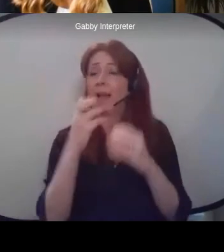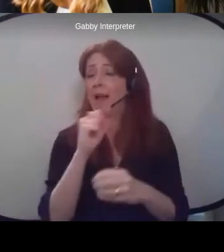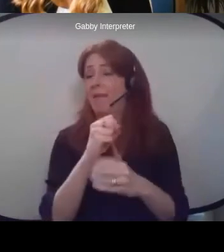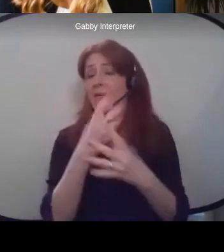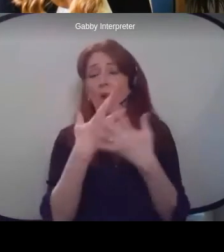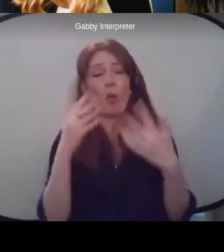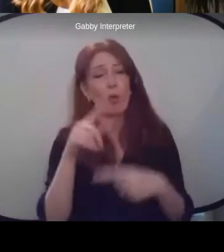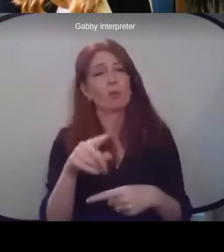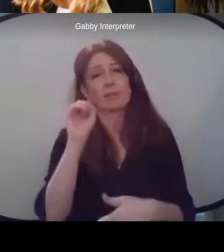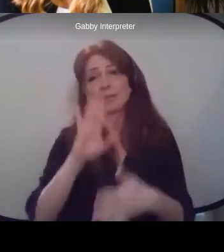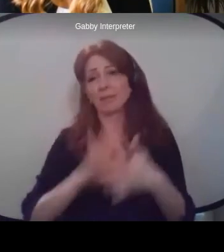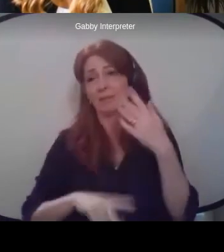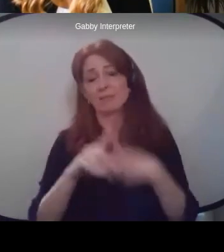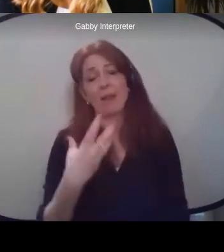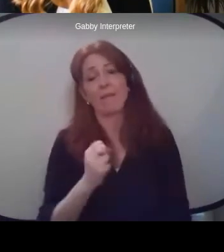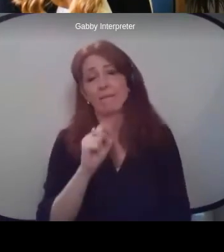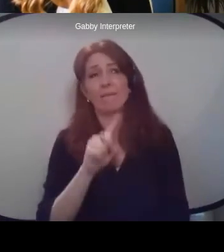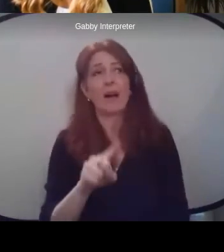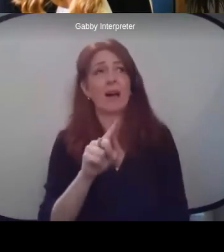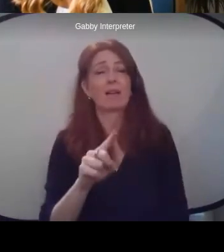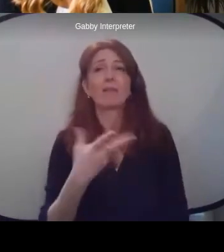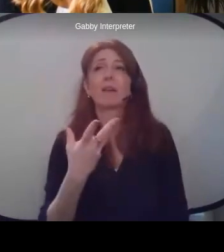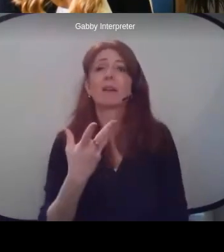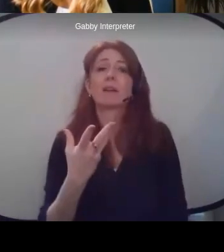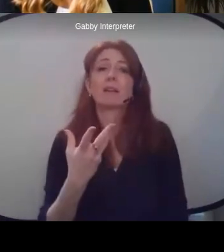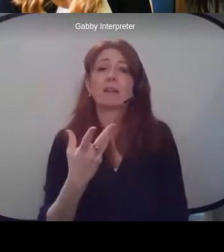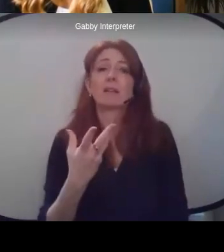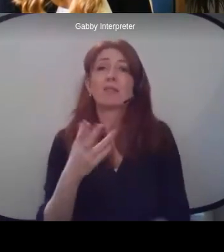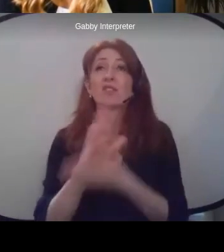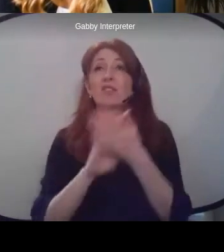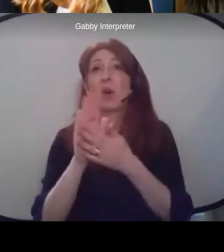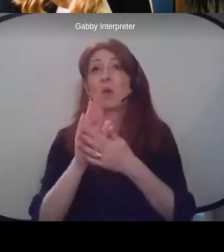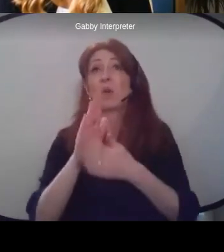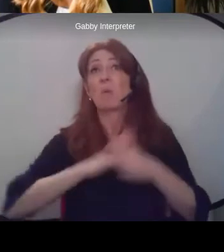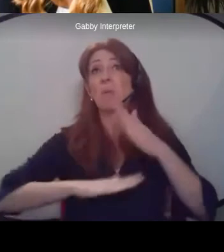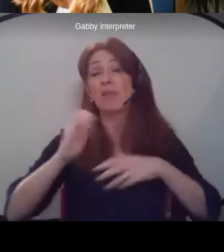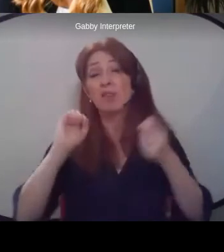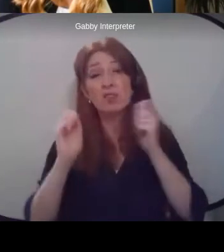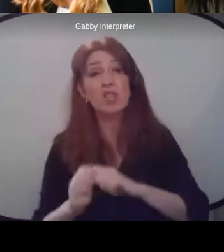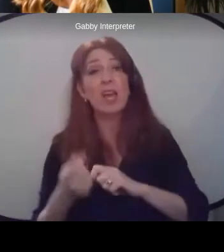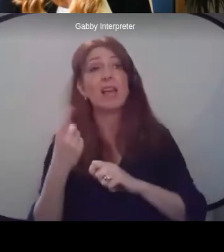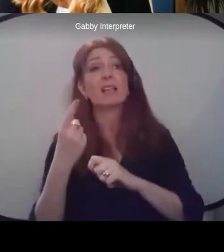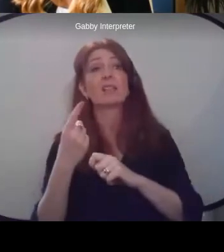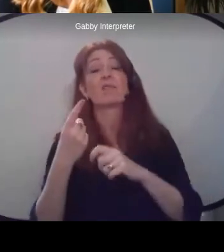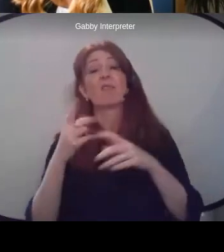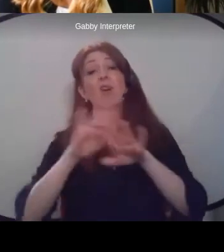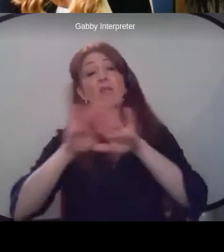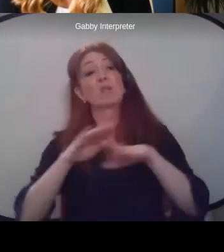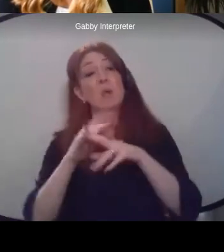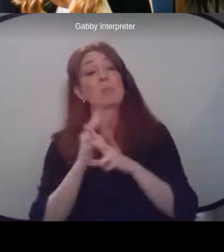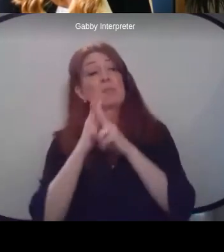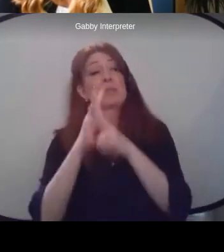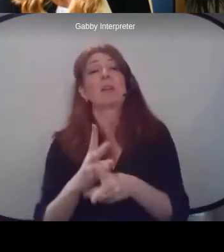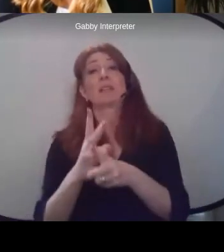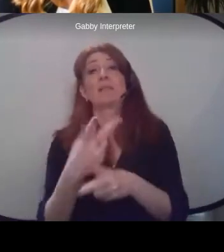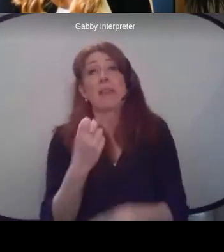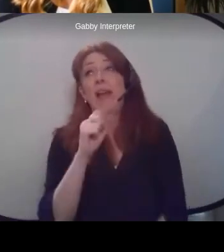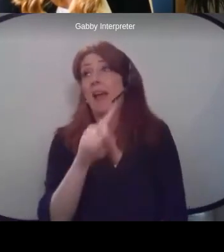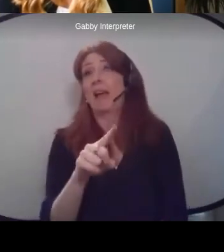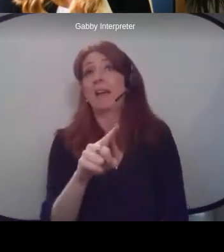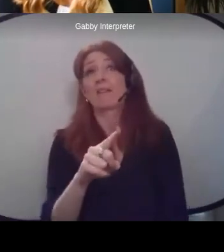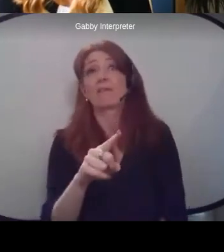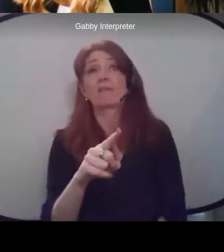And they'll have lots of insight. They'll have loads of behavioural change, particularly from the swimming perspective, that is available for anyone to use. So don't be